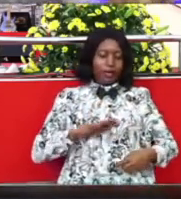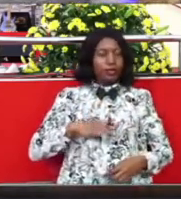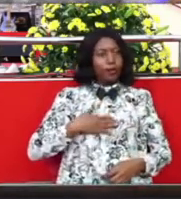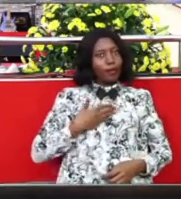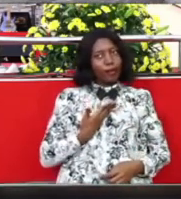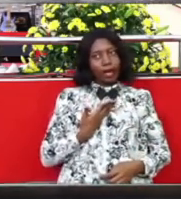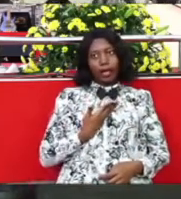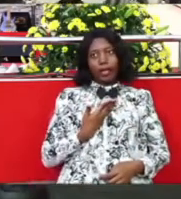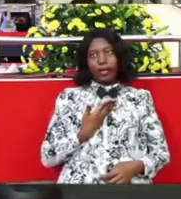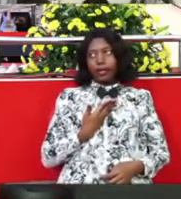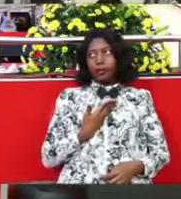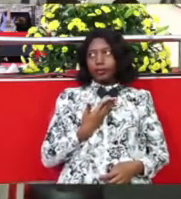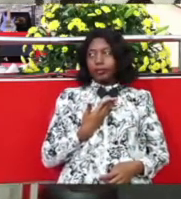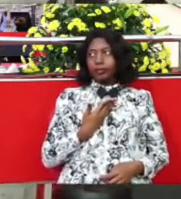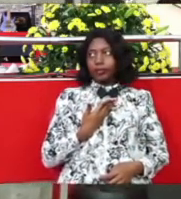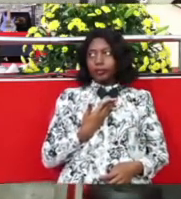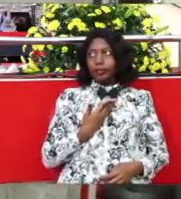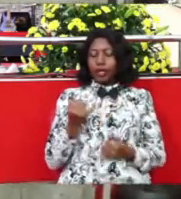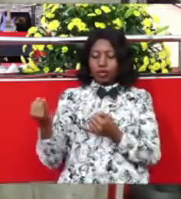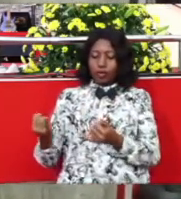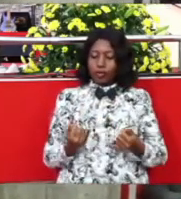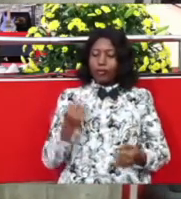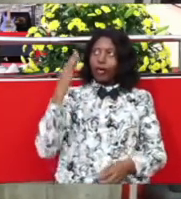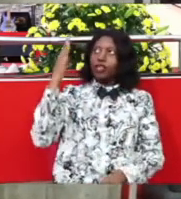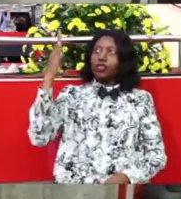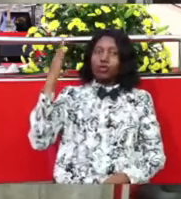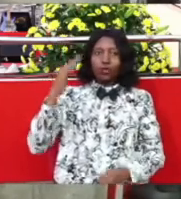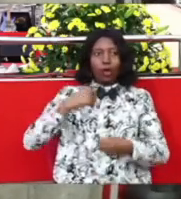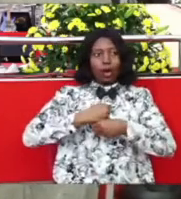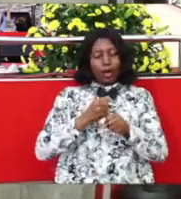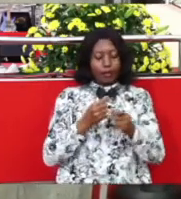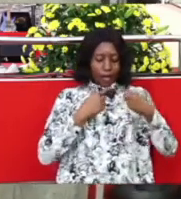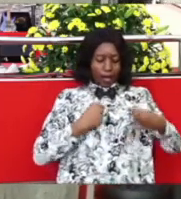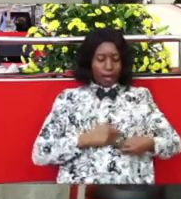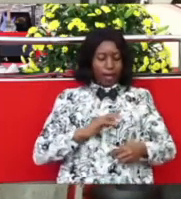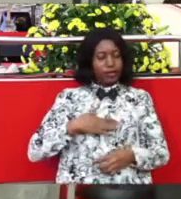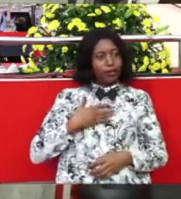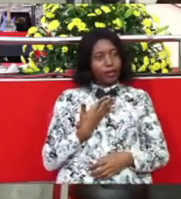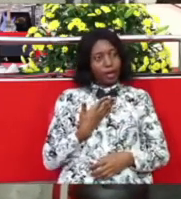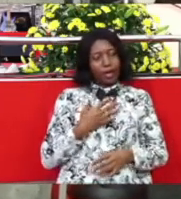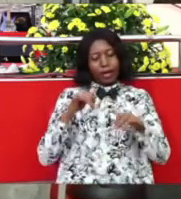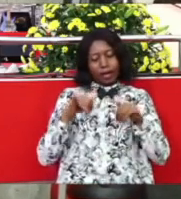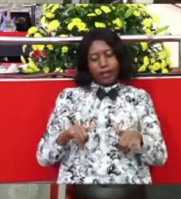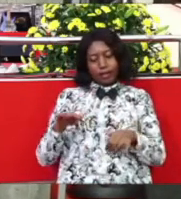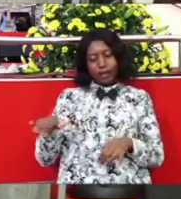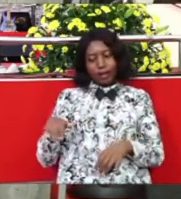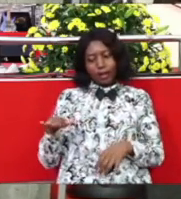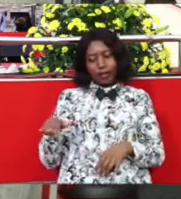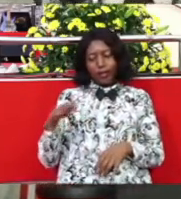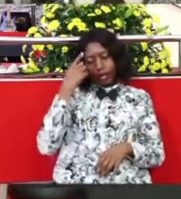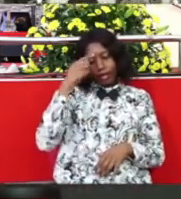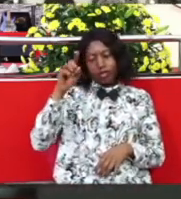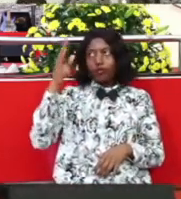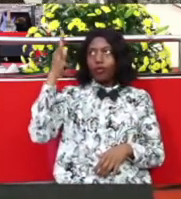ukaweze kuingia ndani yangu, moyoni mwangu. And make my heart a dwelling place for you. Na usababishe moyo wangu uwe mahali pako